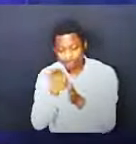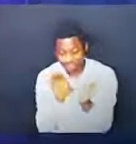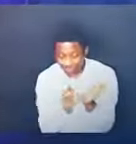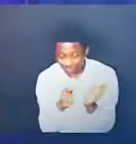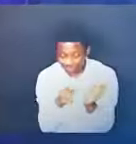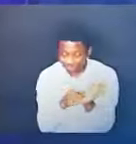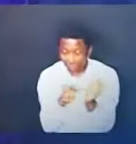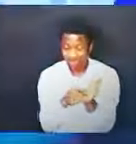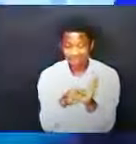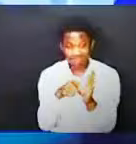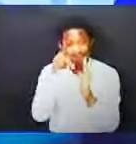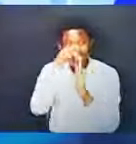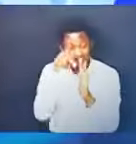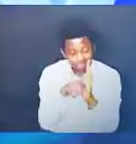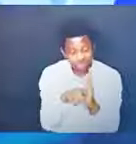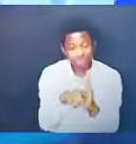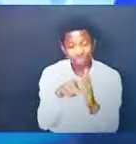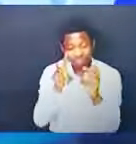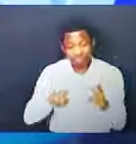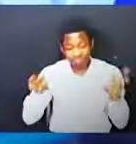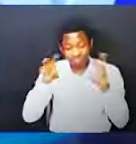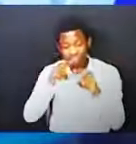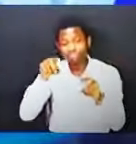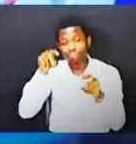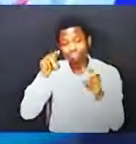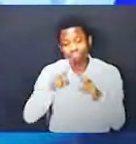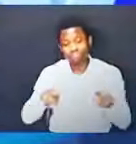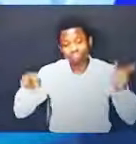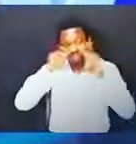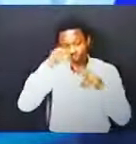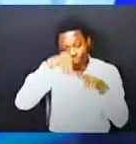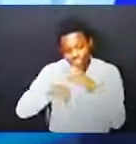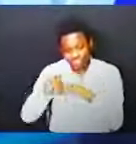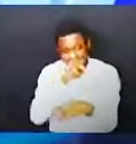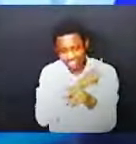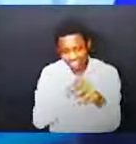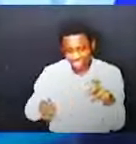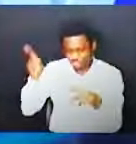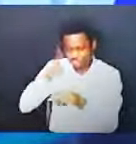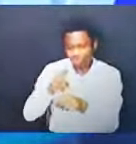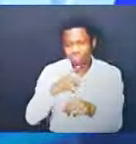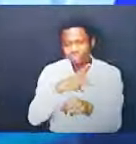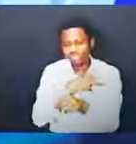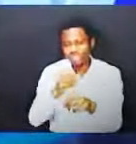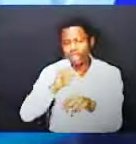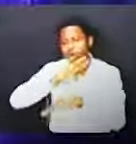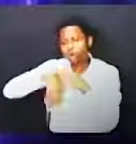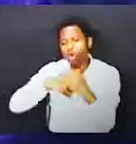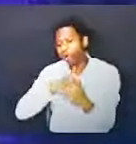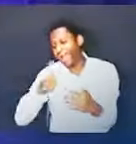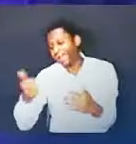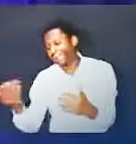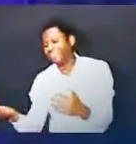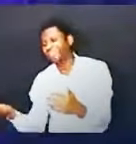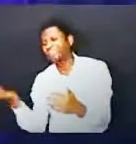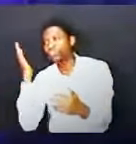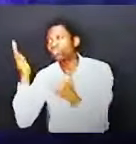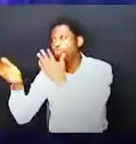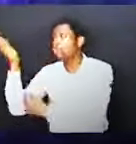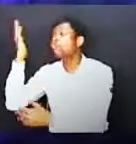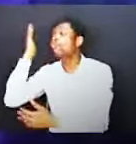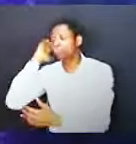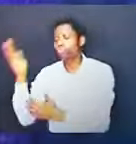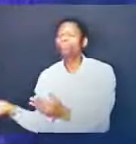the principles and the values in the kingdom, then all these things will be added. Let us